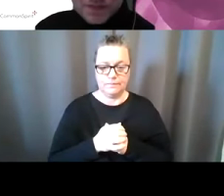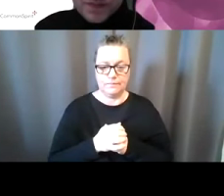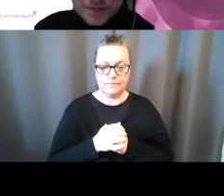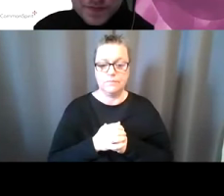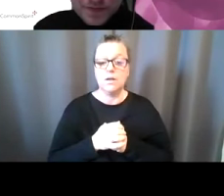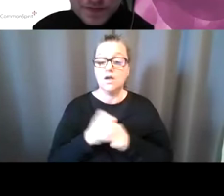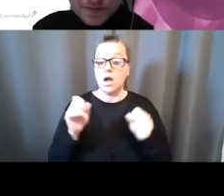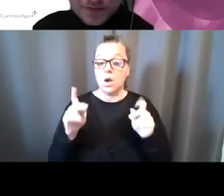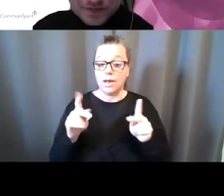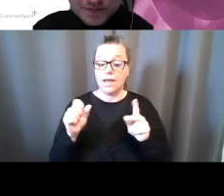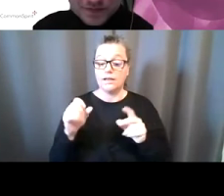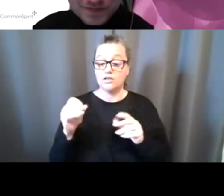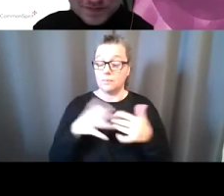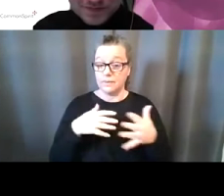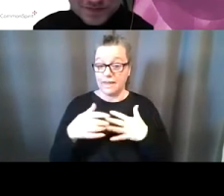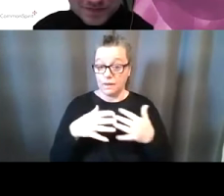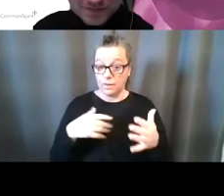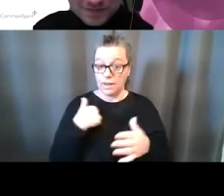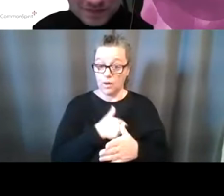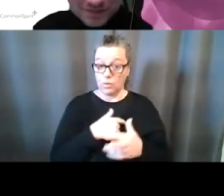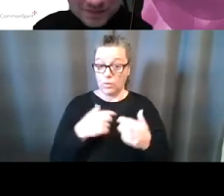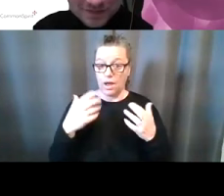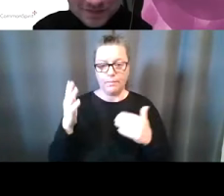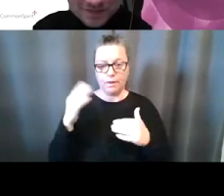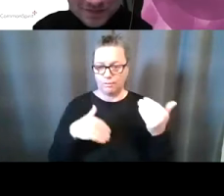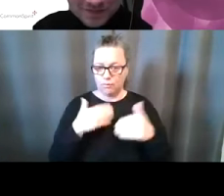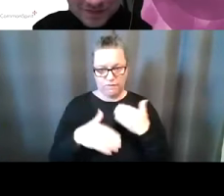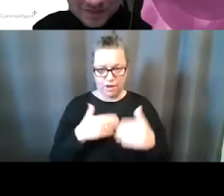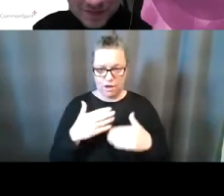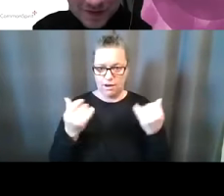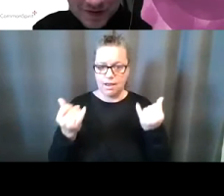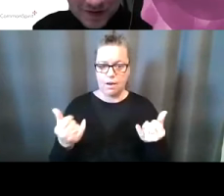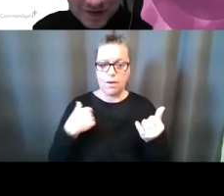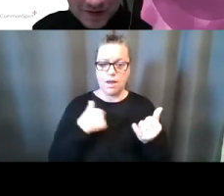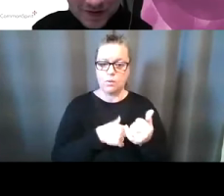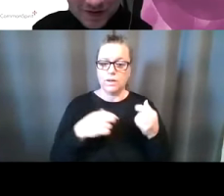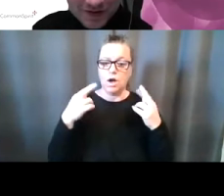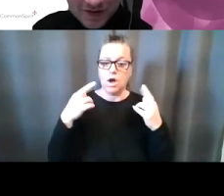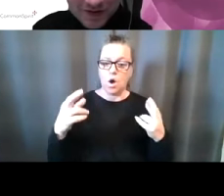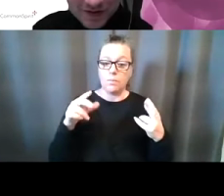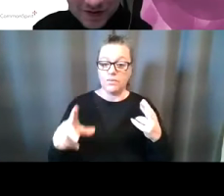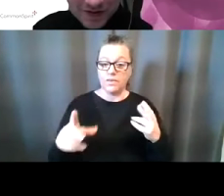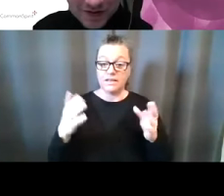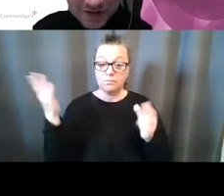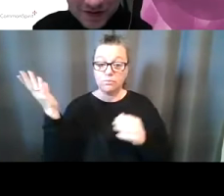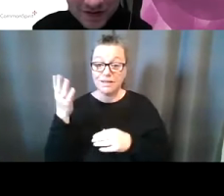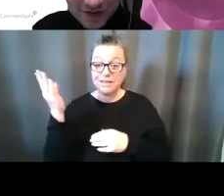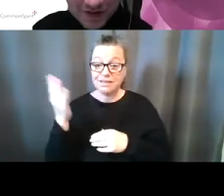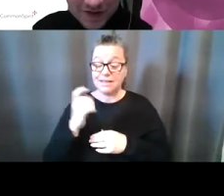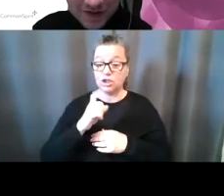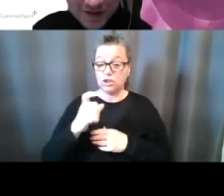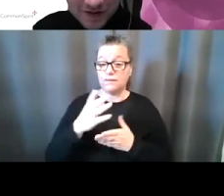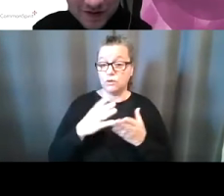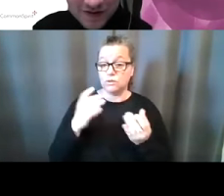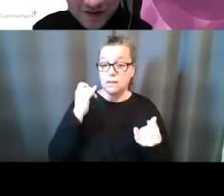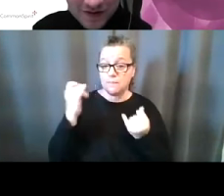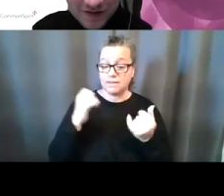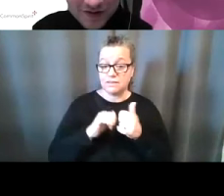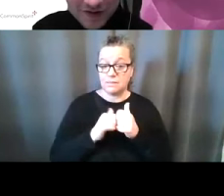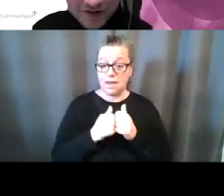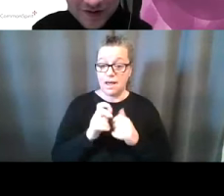Okay, anyway, so we hope, I'm going to move on now, and we hope that this presentation today can give you some ideas of how to apply some